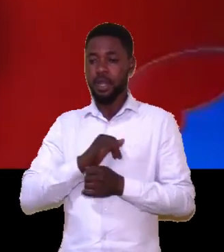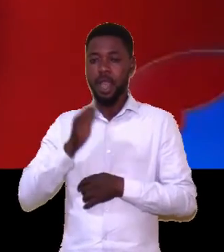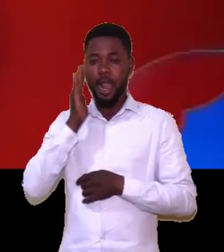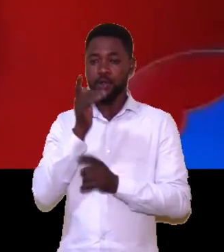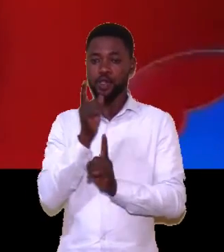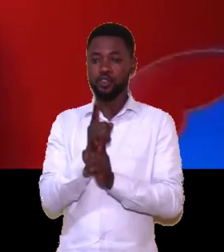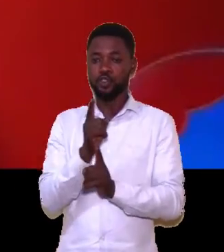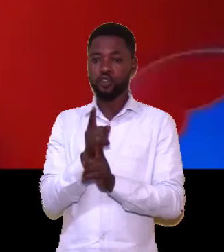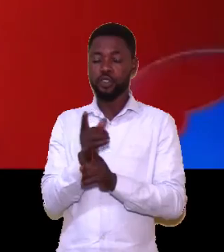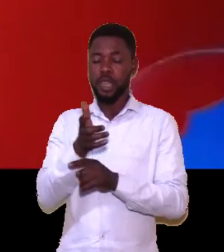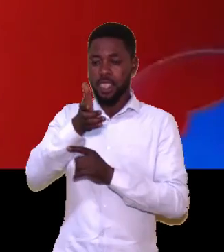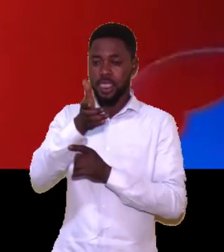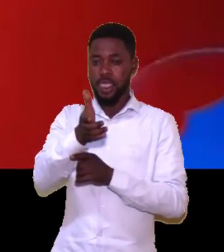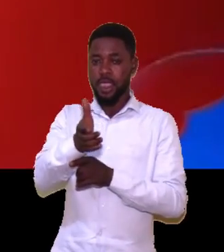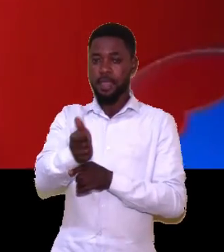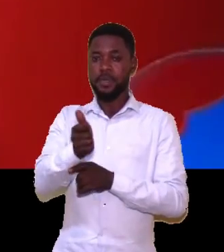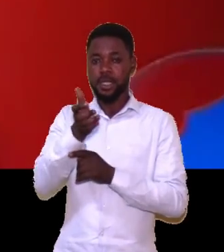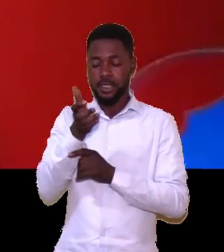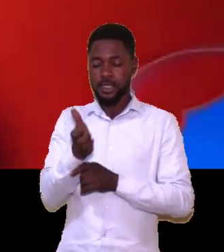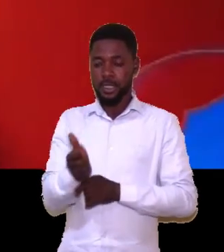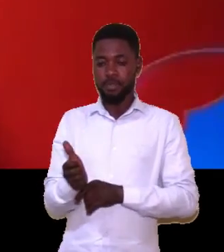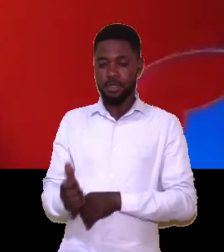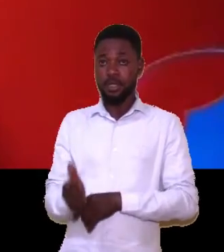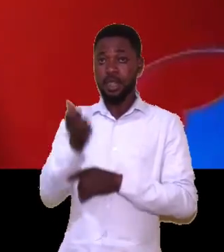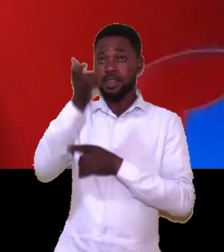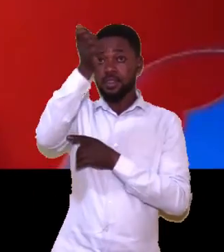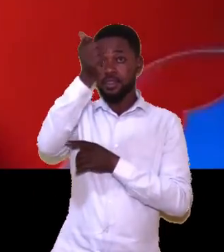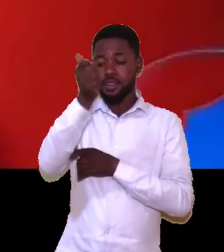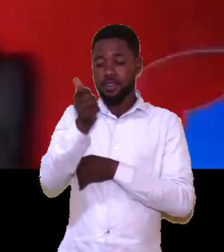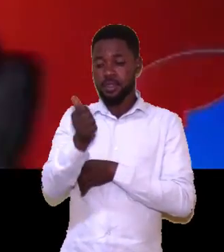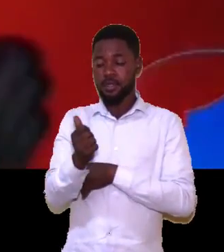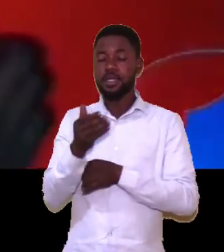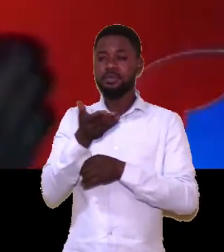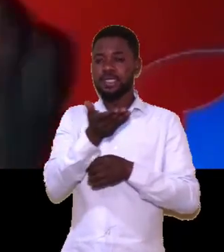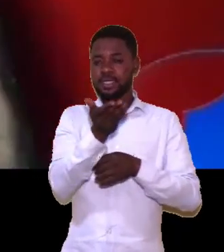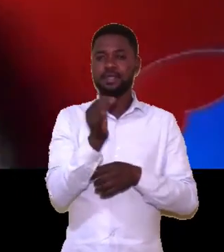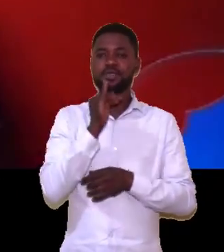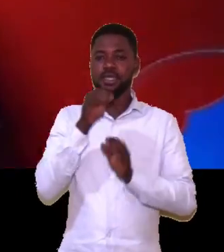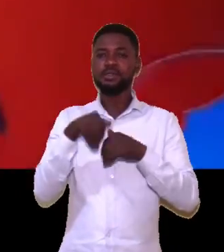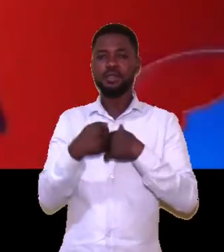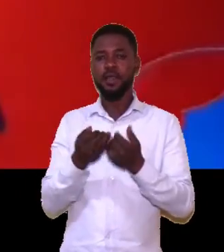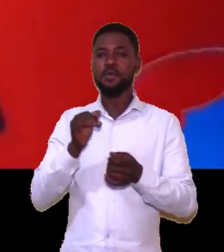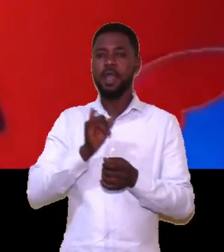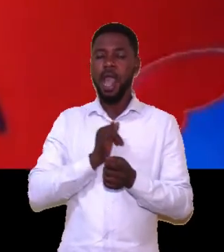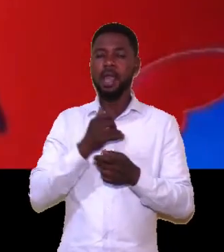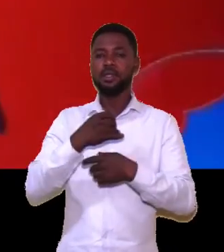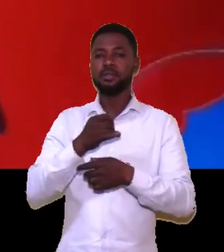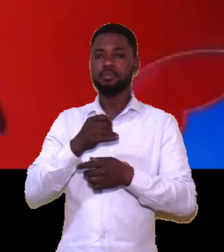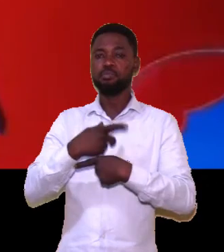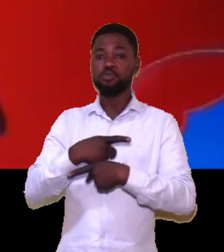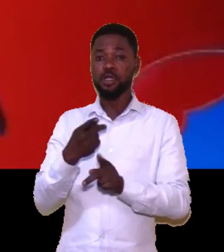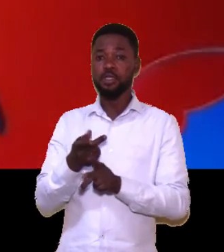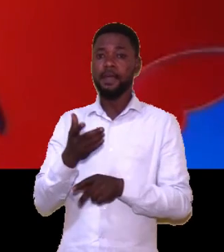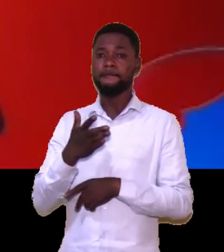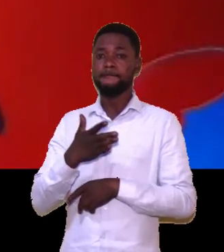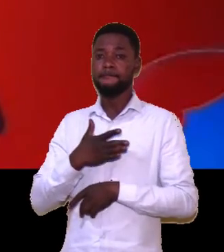now, I'll just staple it to staple it down. So this is how